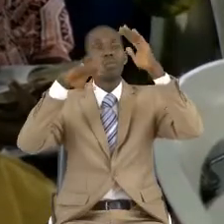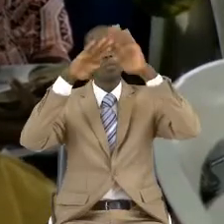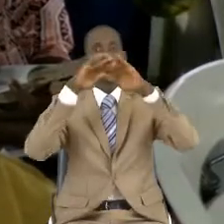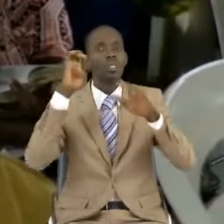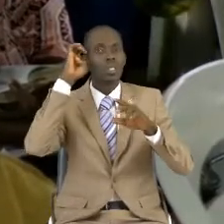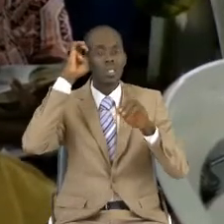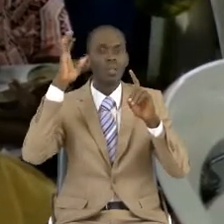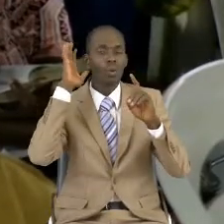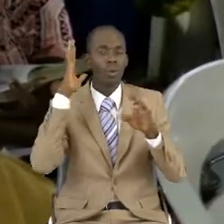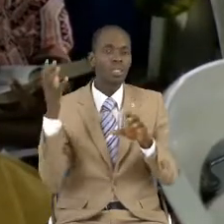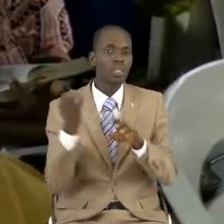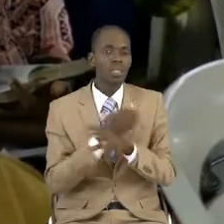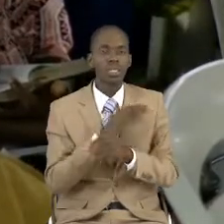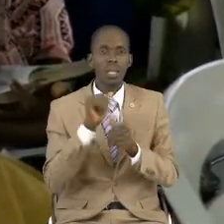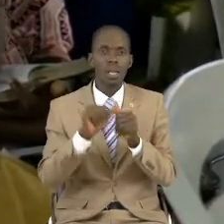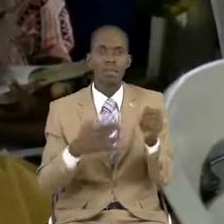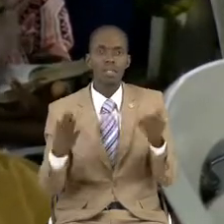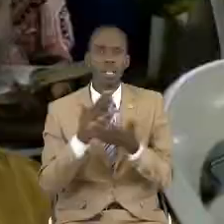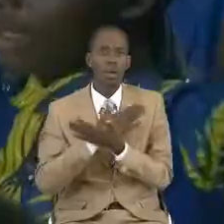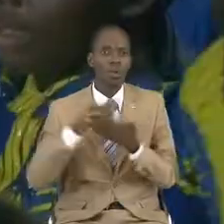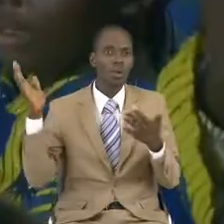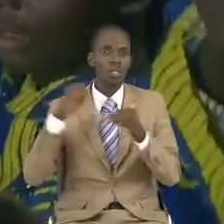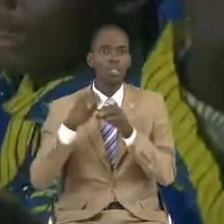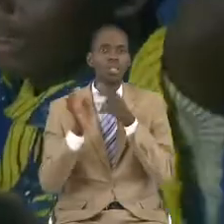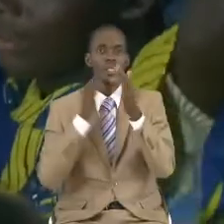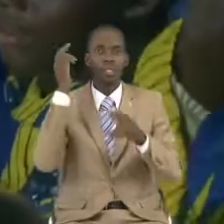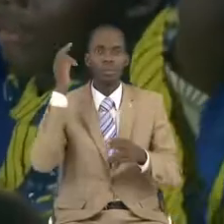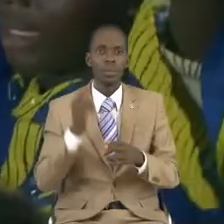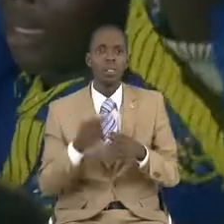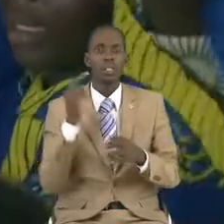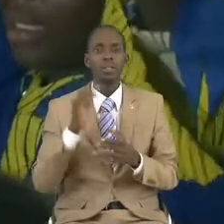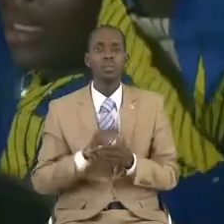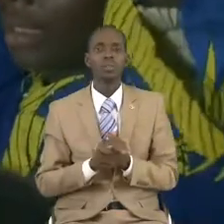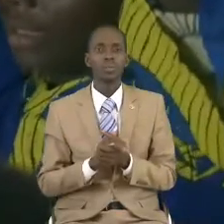everything away in jesus name